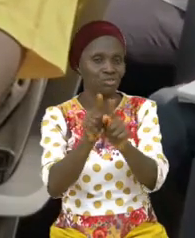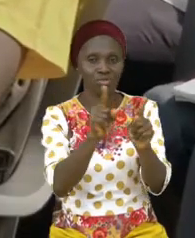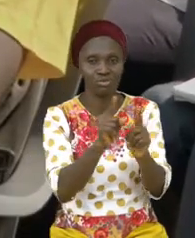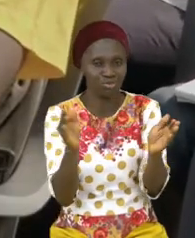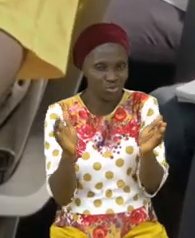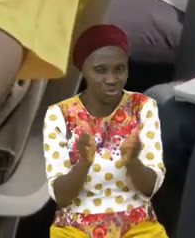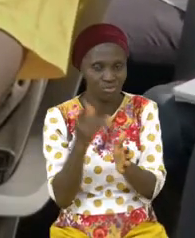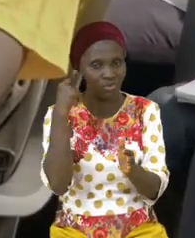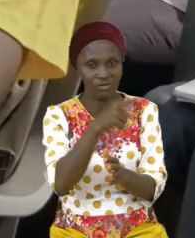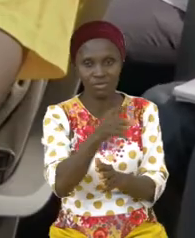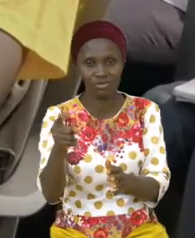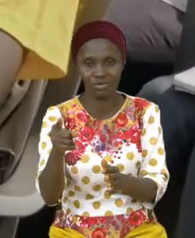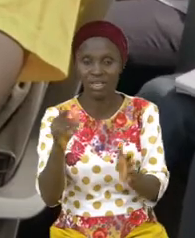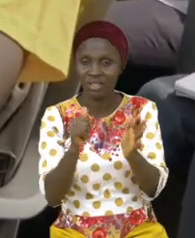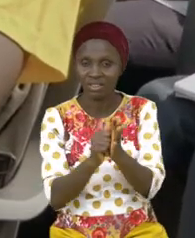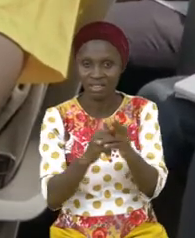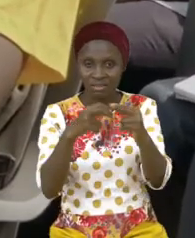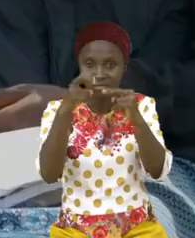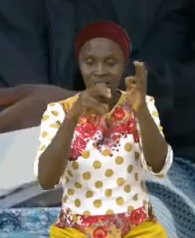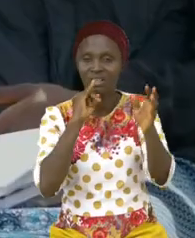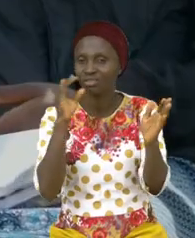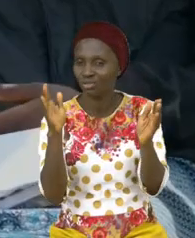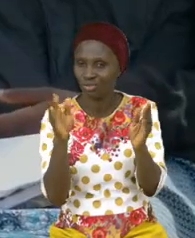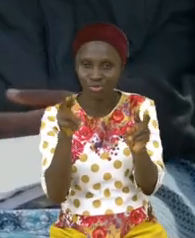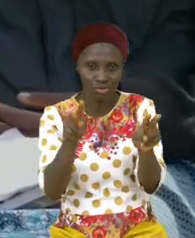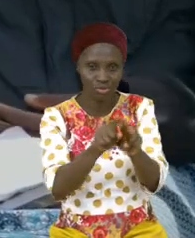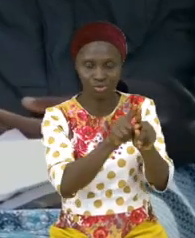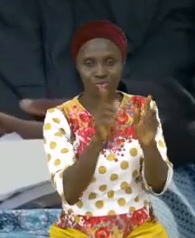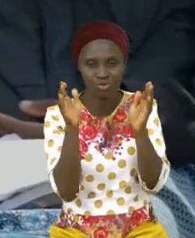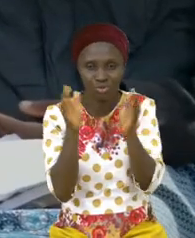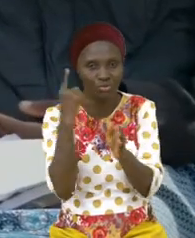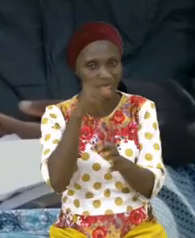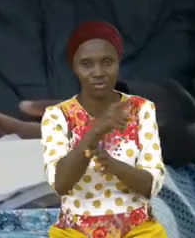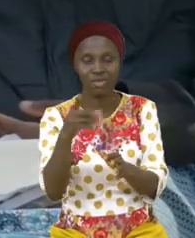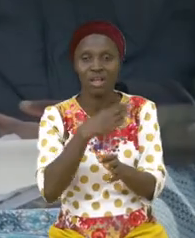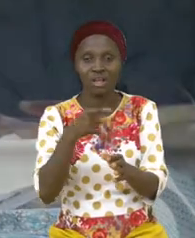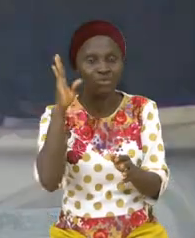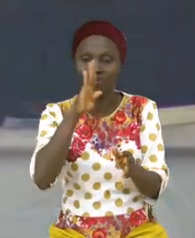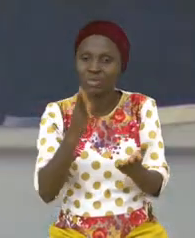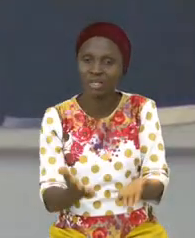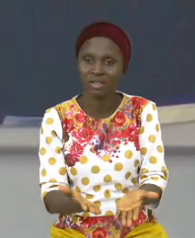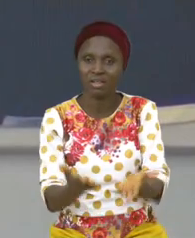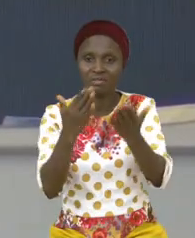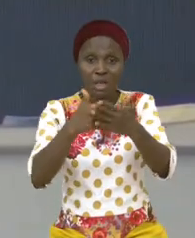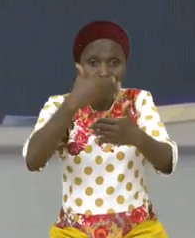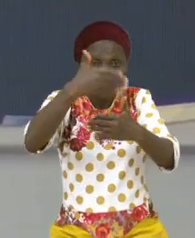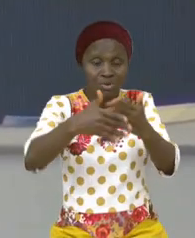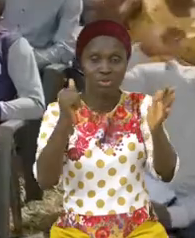the ladder is too small for you, and you'll be lifted beyond the